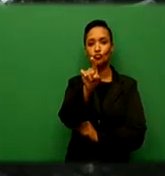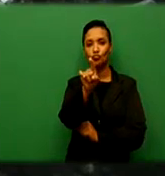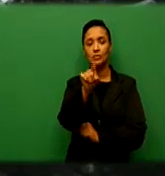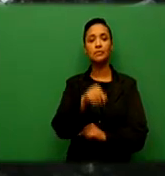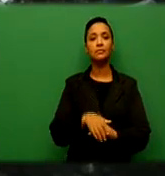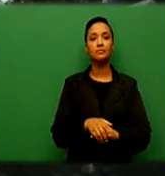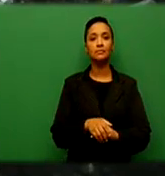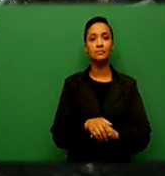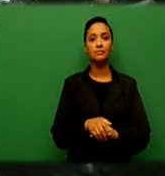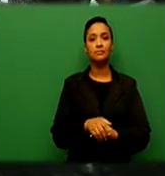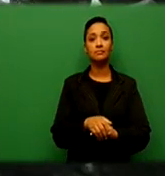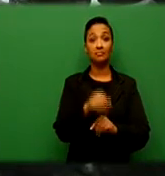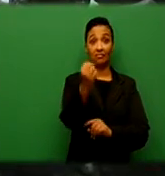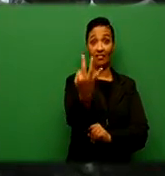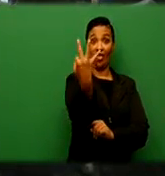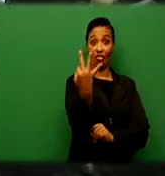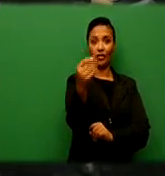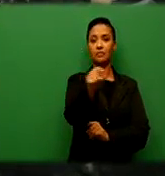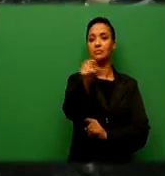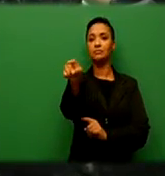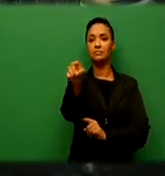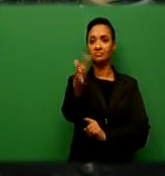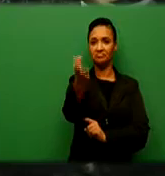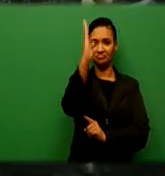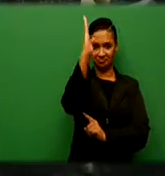we'll start the three at the back row.